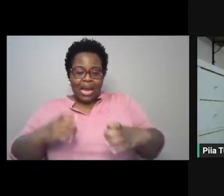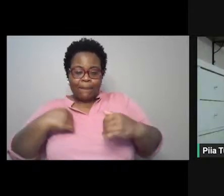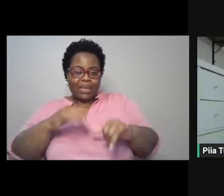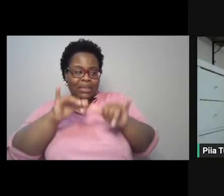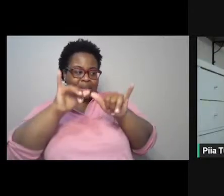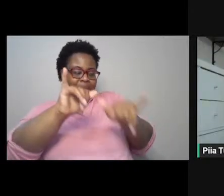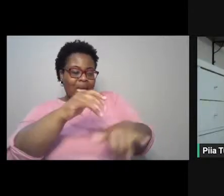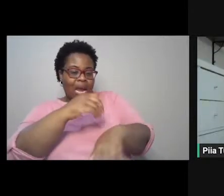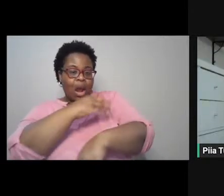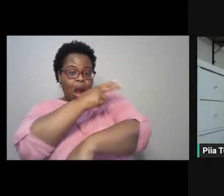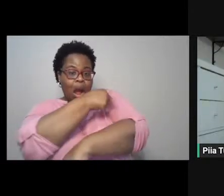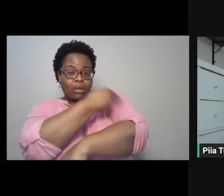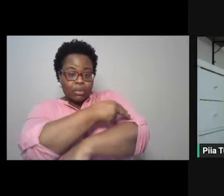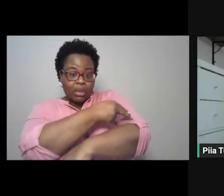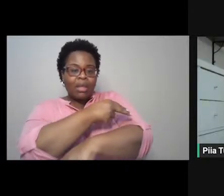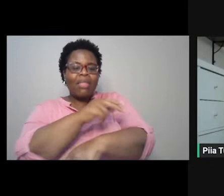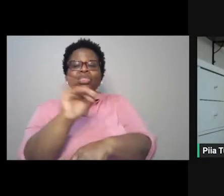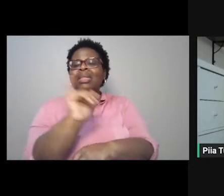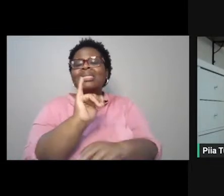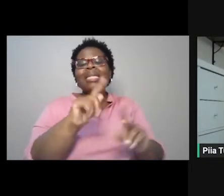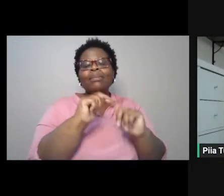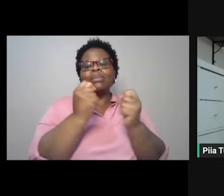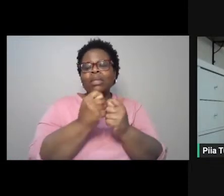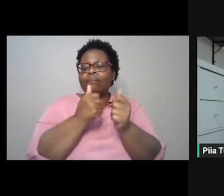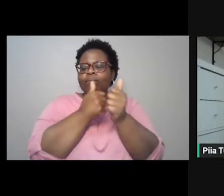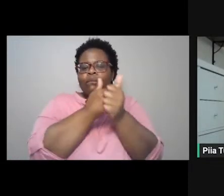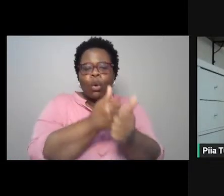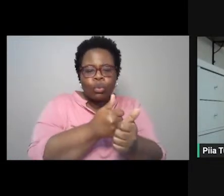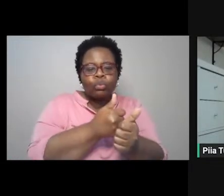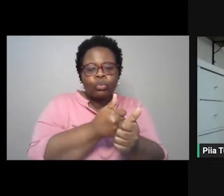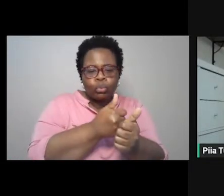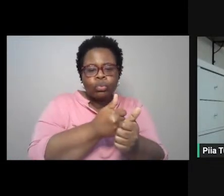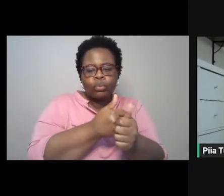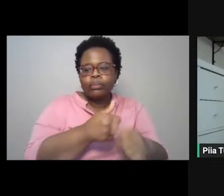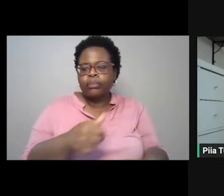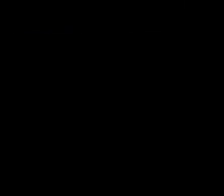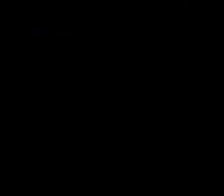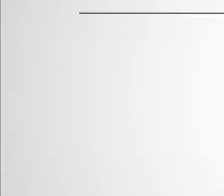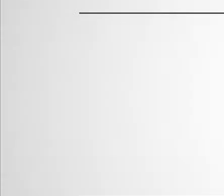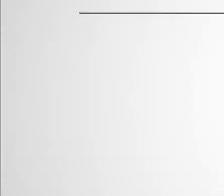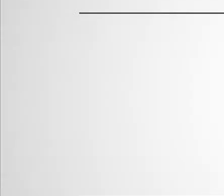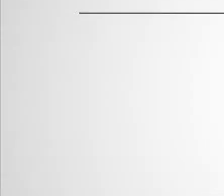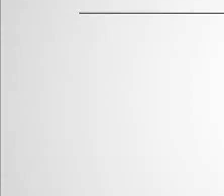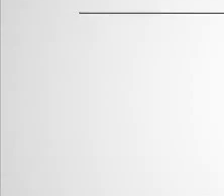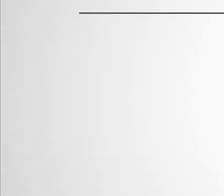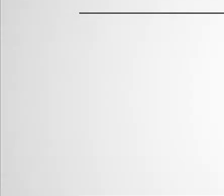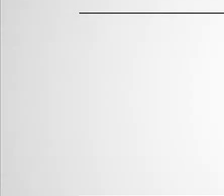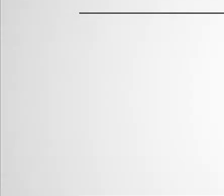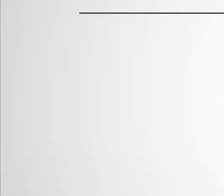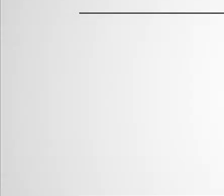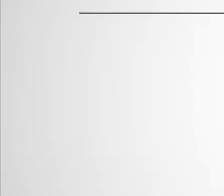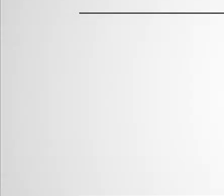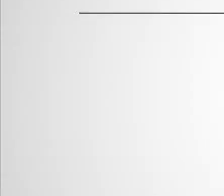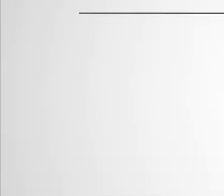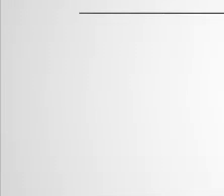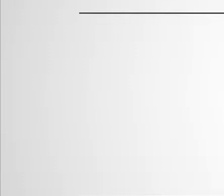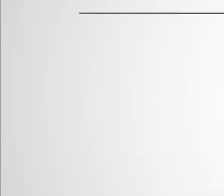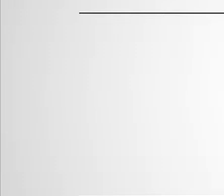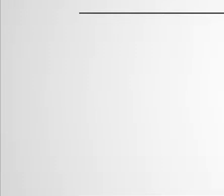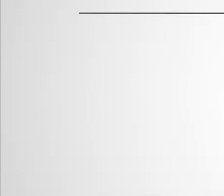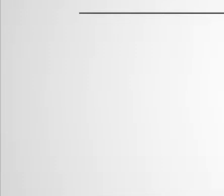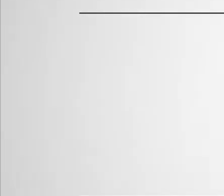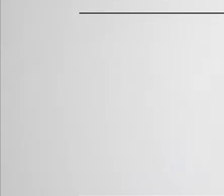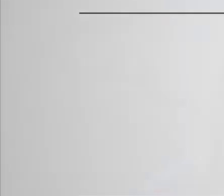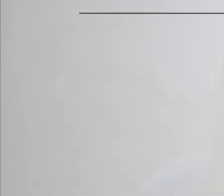same team who is following people to have meetings in the hospital as well. Another thing, ironically, is